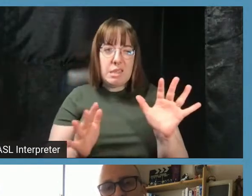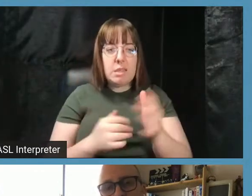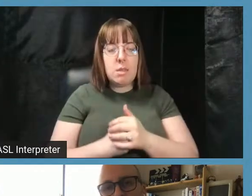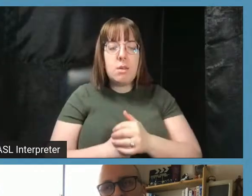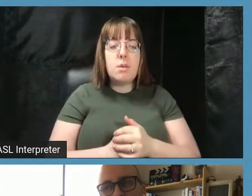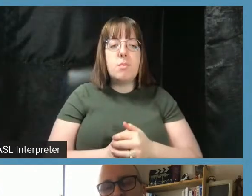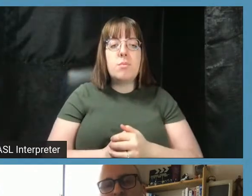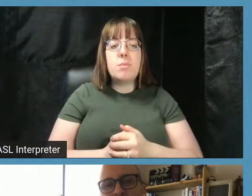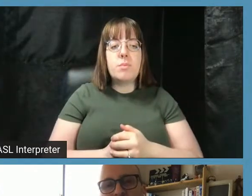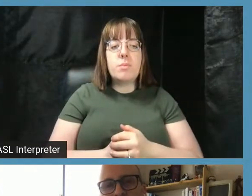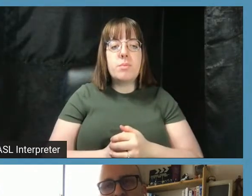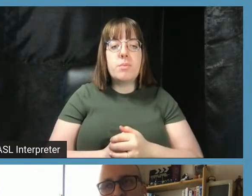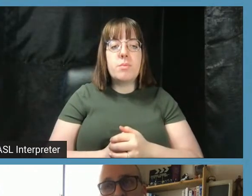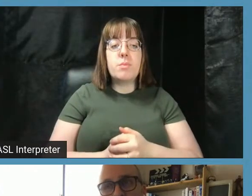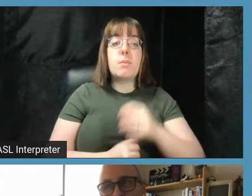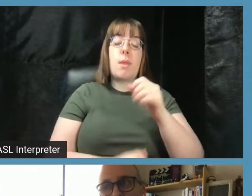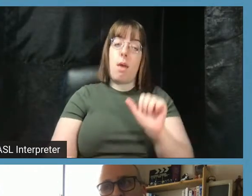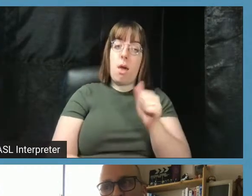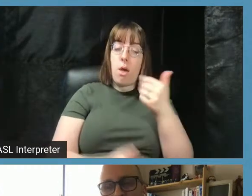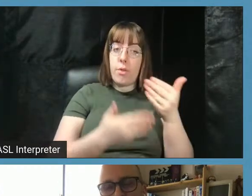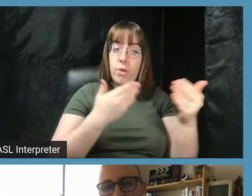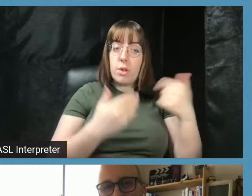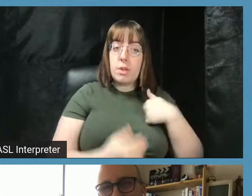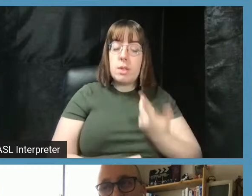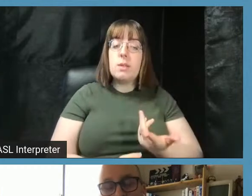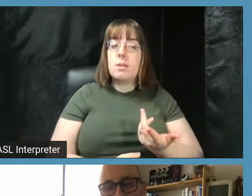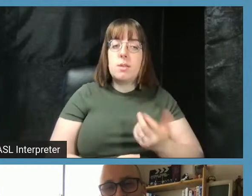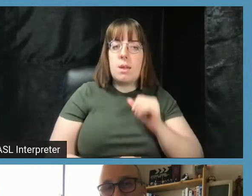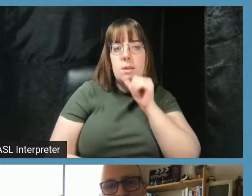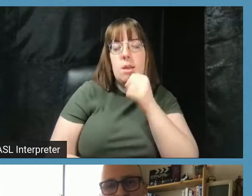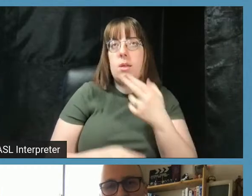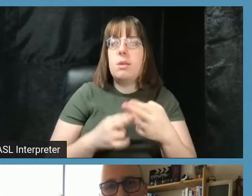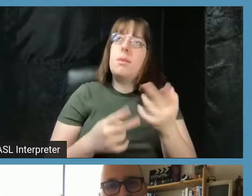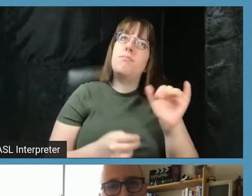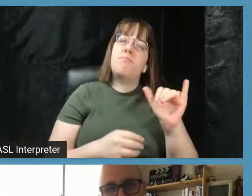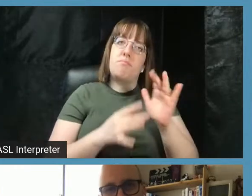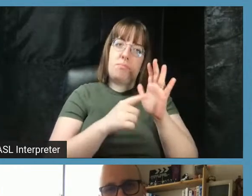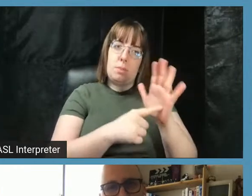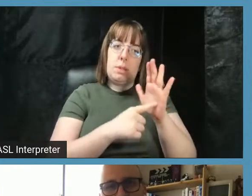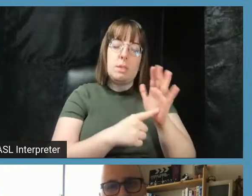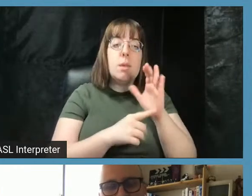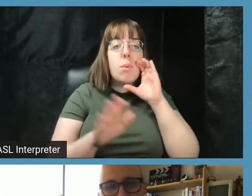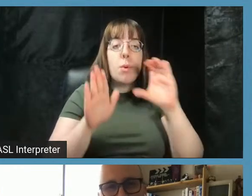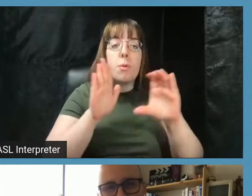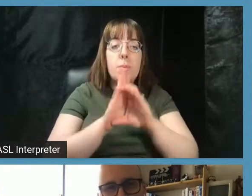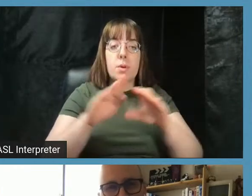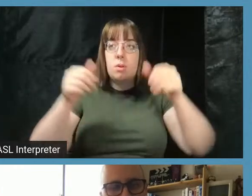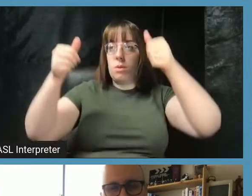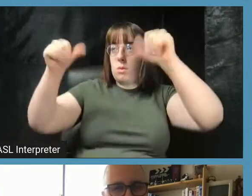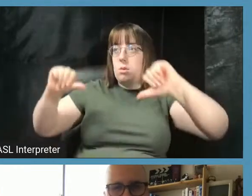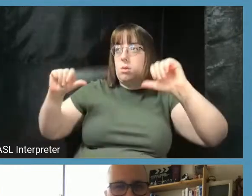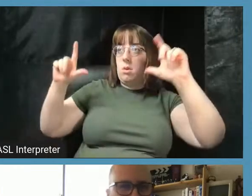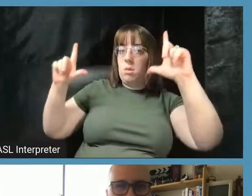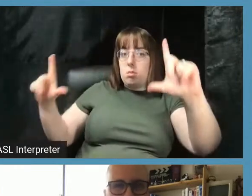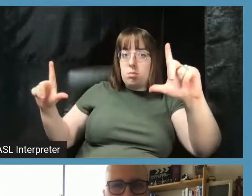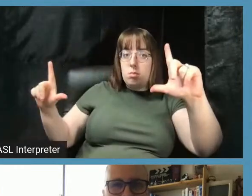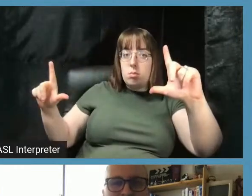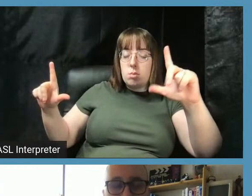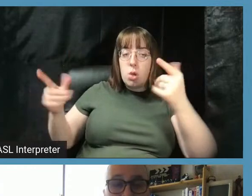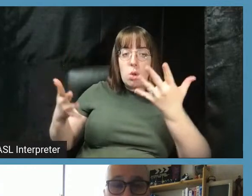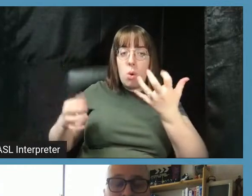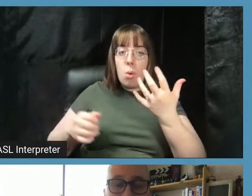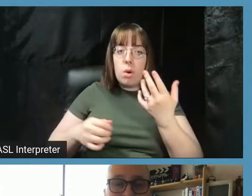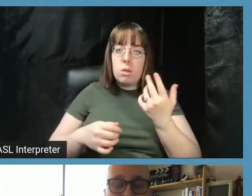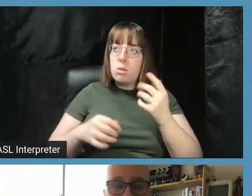you know, we're not saying also like if you're wanting to post a photo of a sign, you know, by the side of the road because of